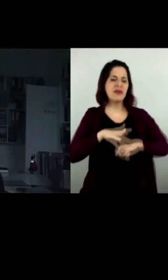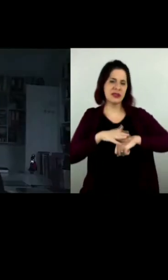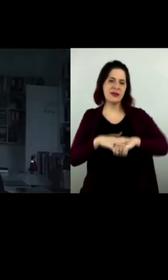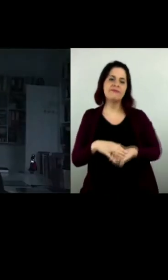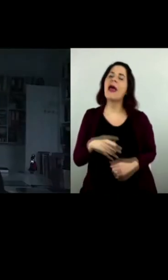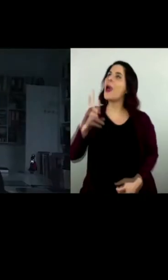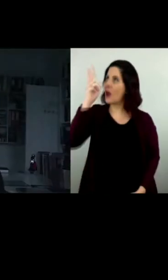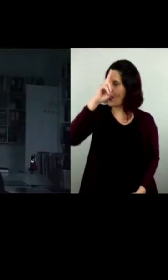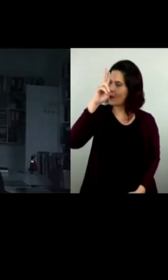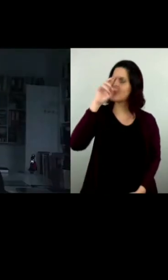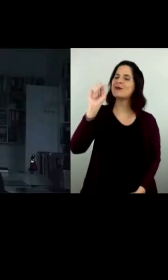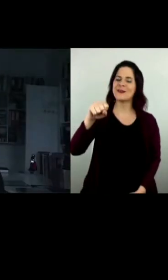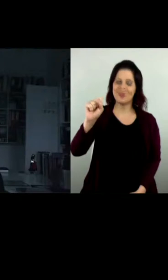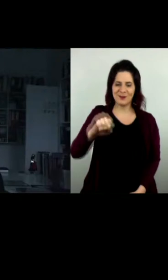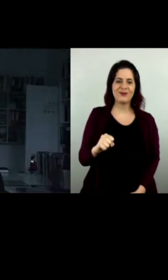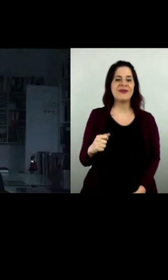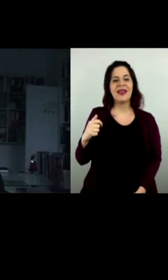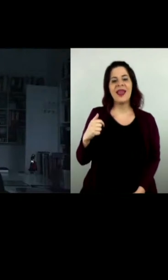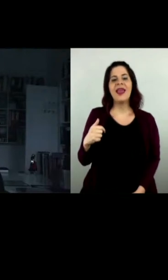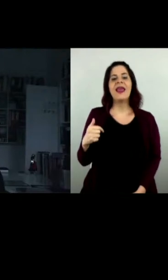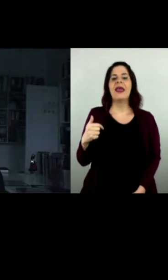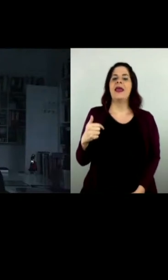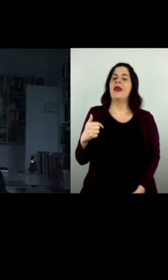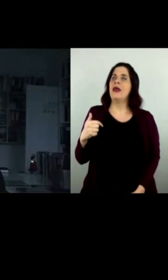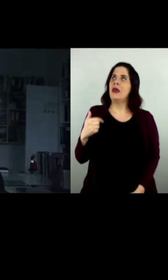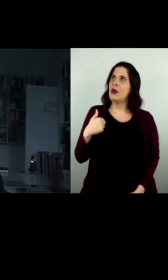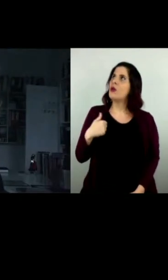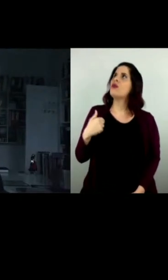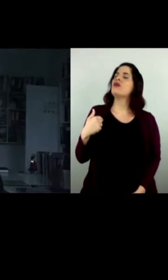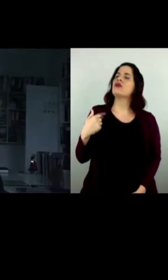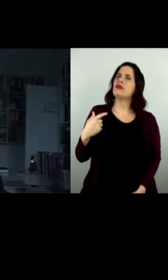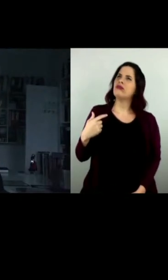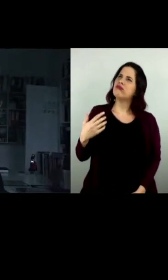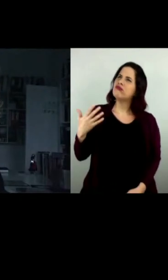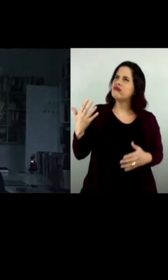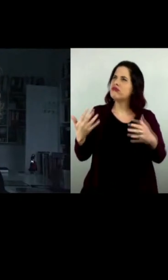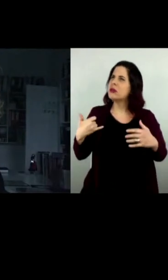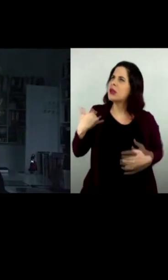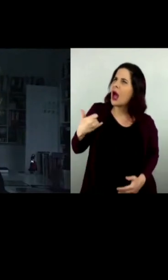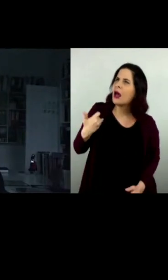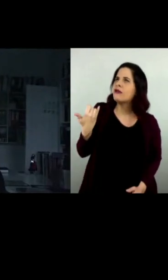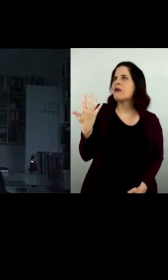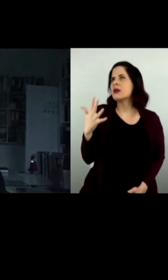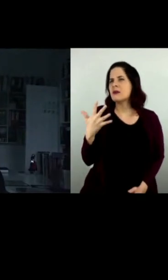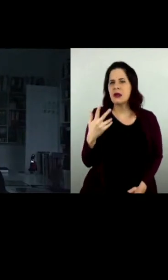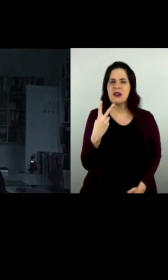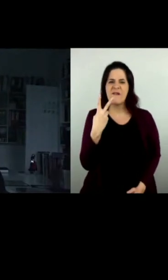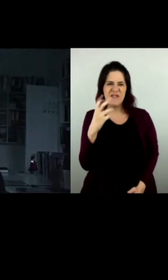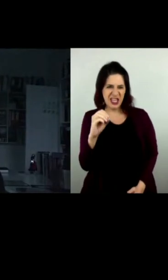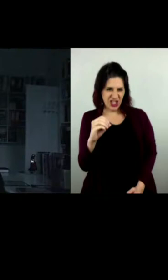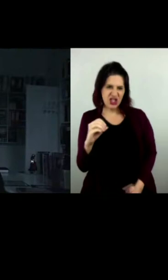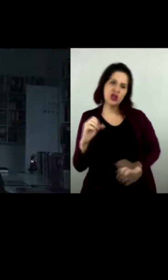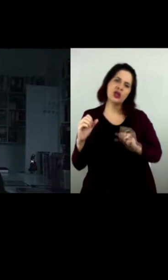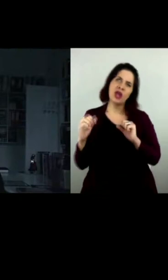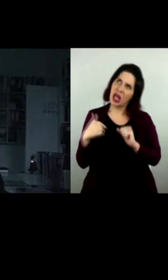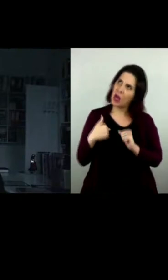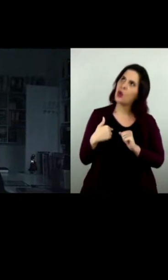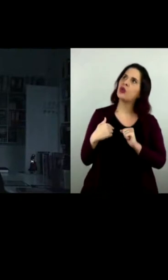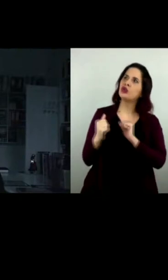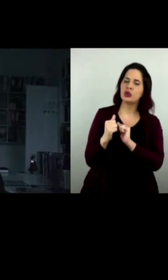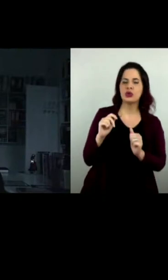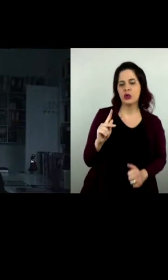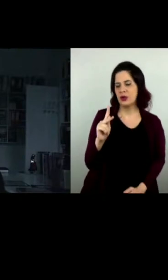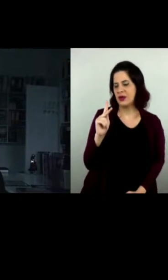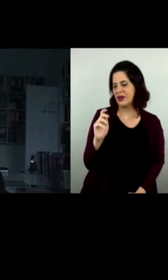was, you know, I was in my, Kevin and I were in our 20s when we did this book. That was a long time ago. And the